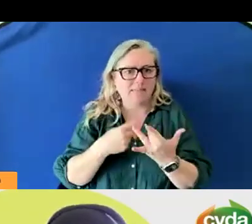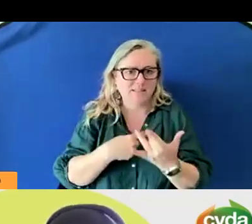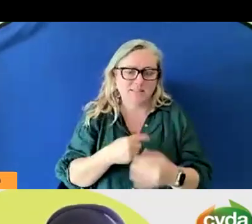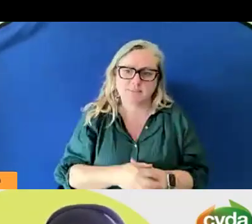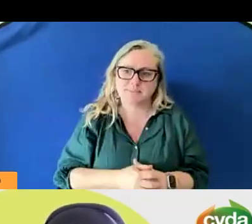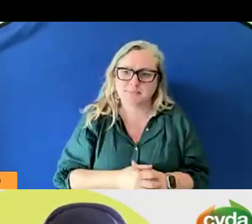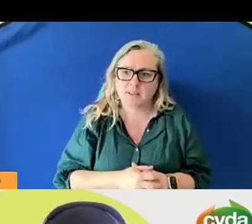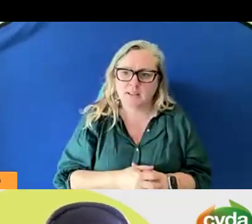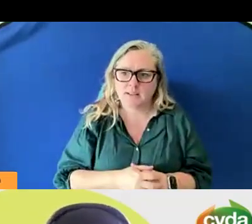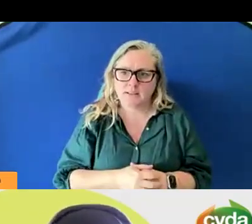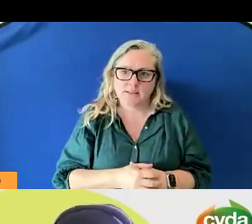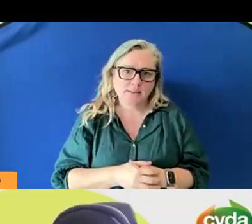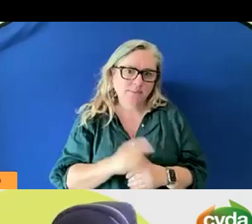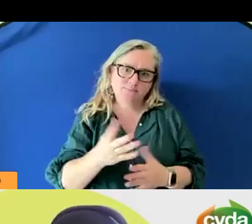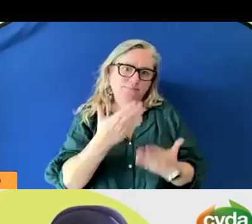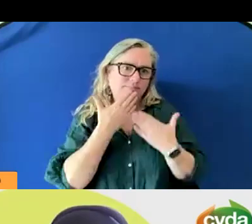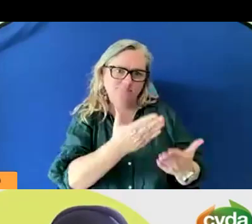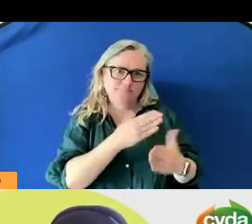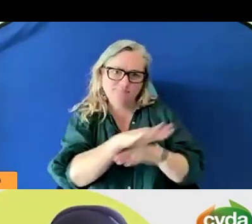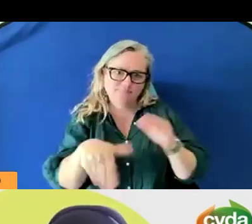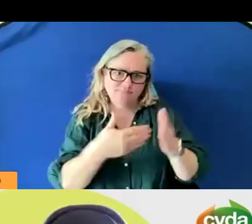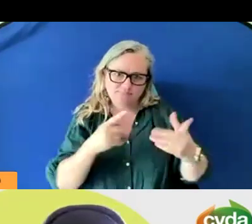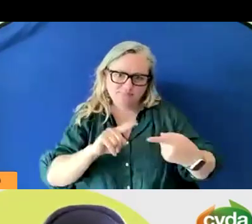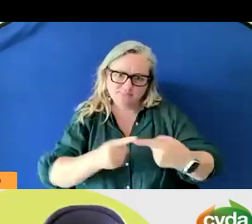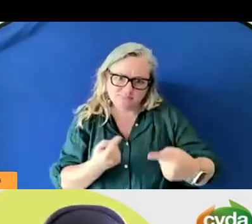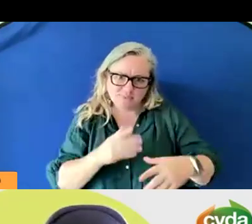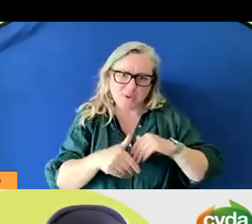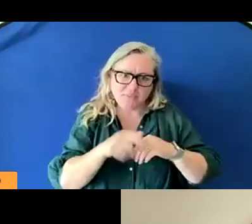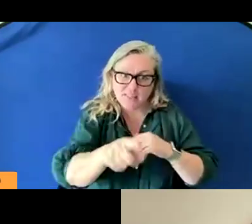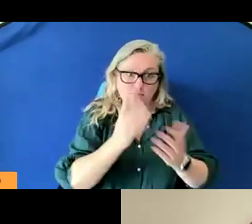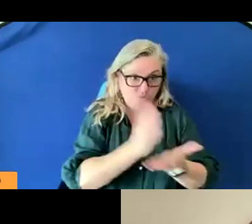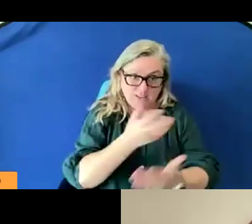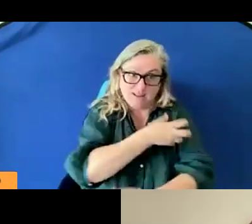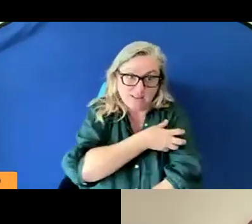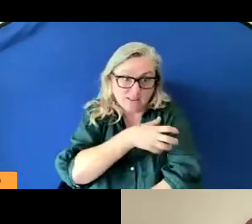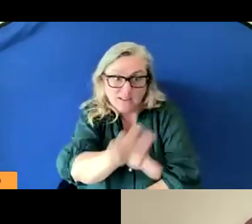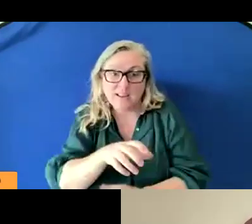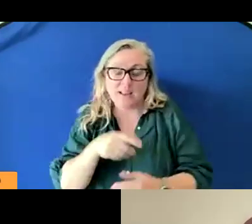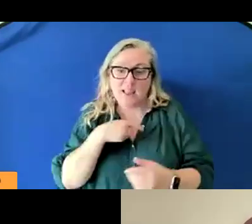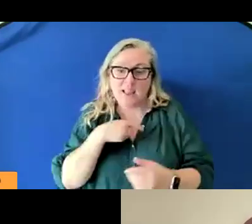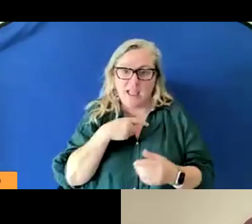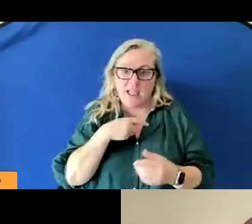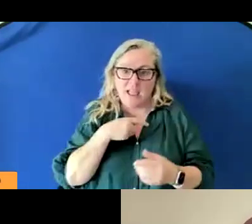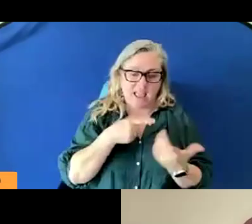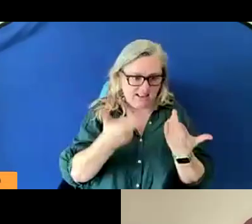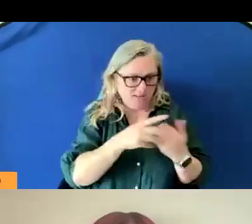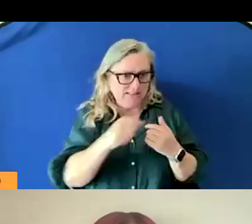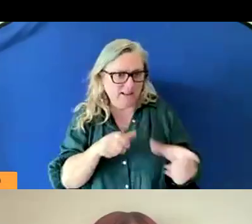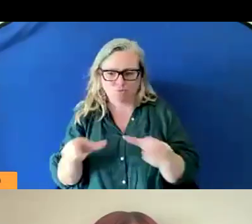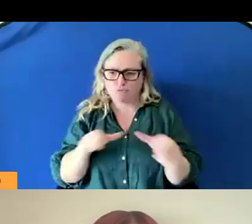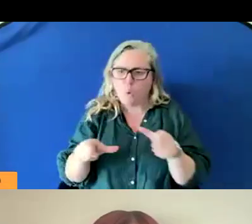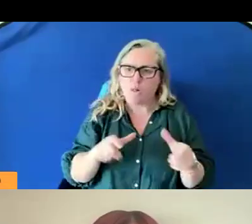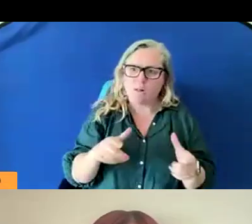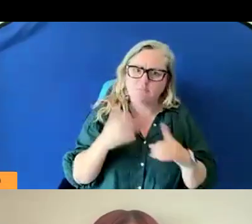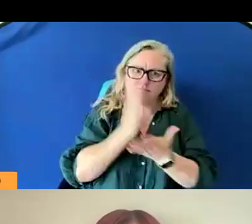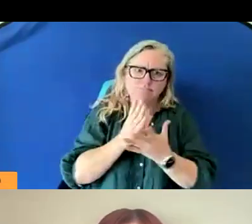Thanks, Sam. Really just love those last points you finished on about that empowerment and reclaiming agency. Um, so important.